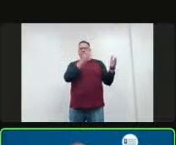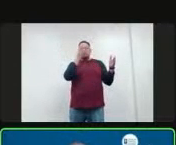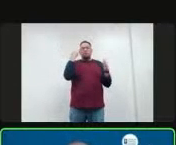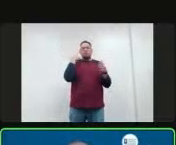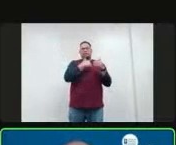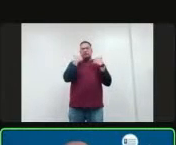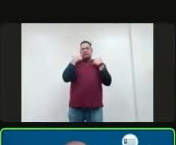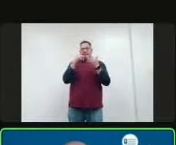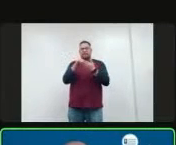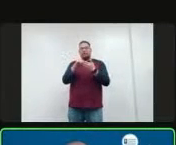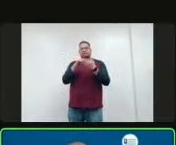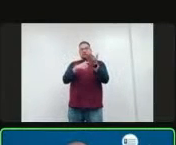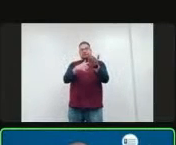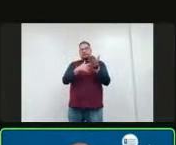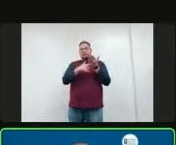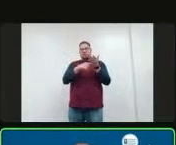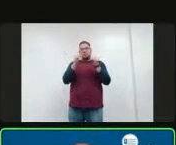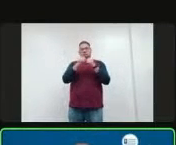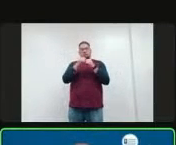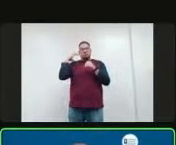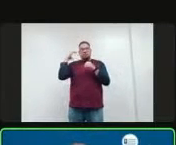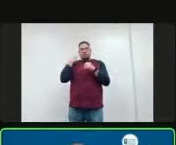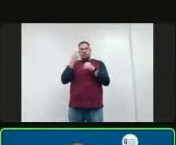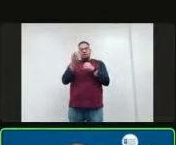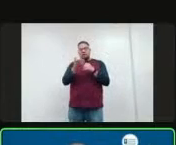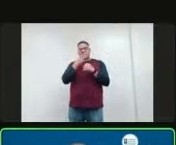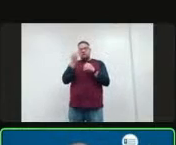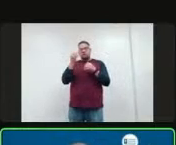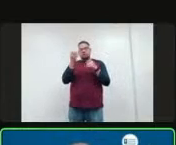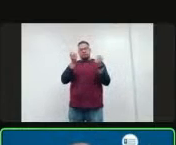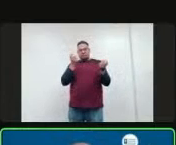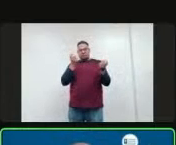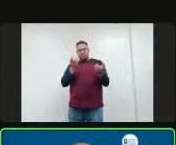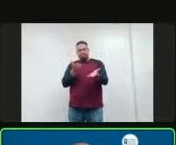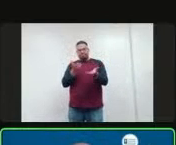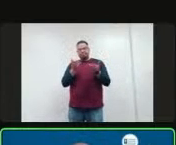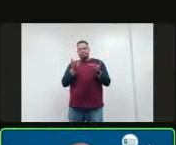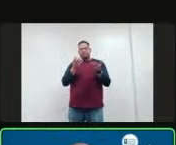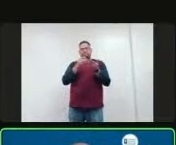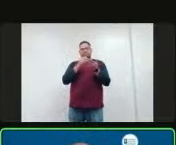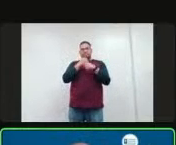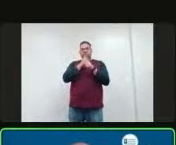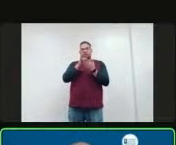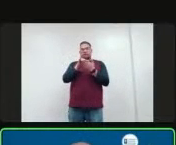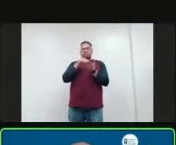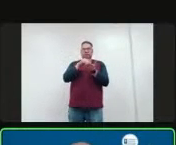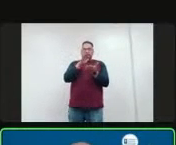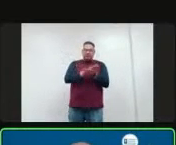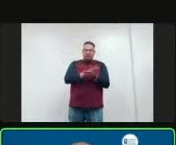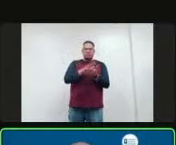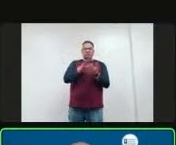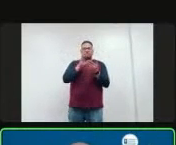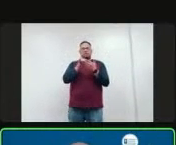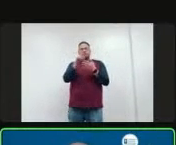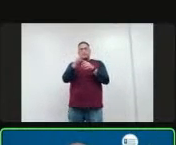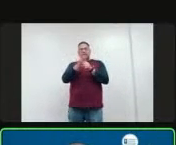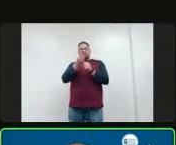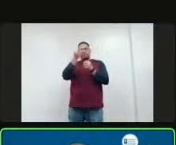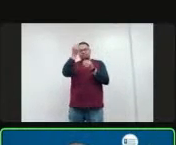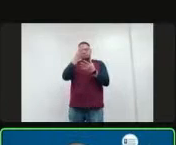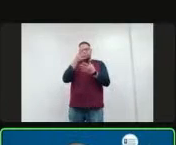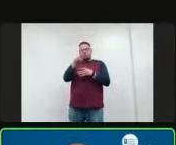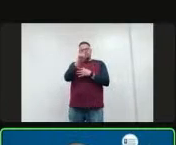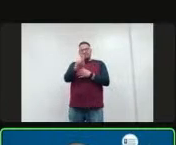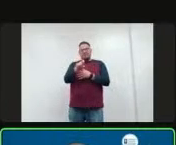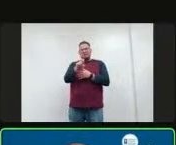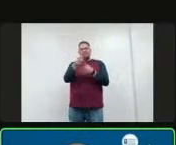have those dialogues with the superintendent and chair to make sure that it gets on there, so you get the information that you need. So when we ask